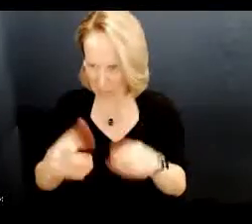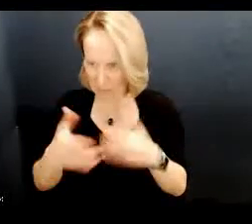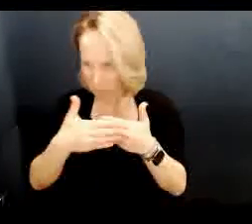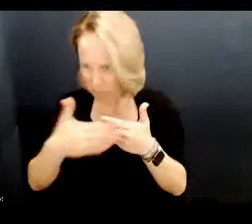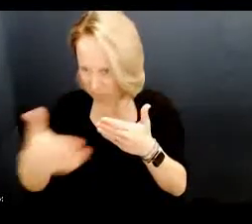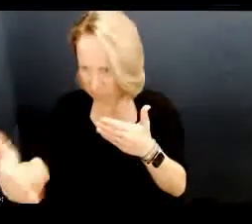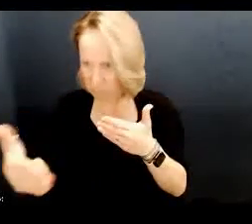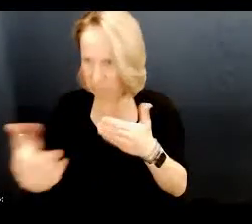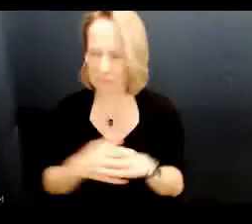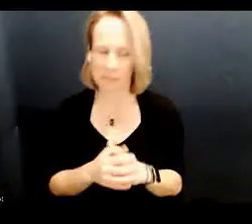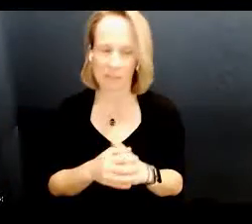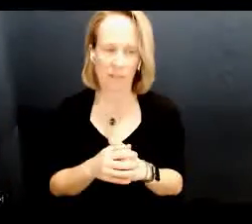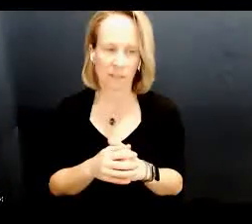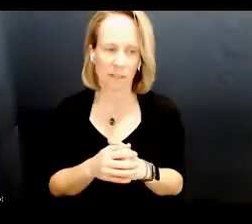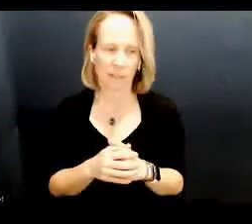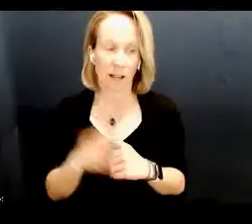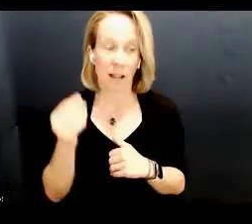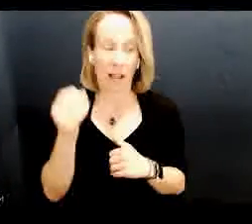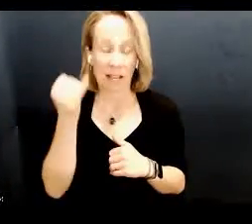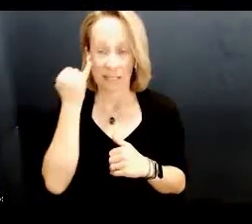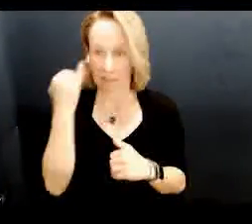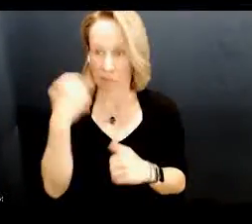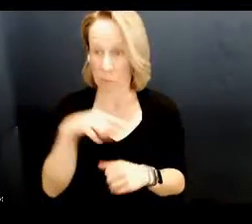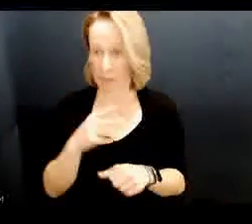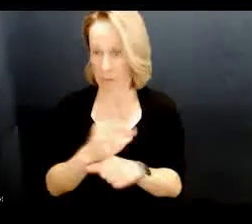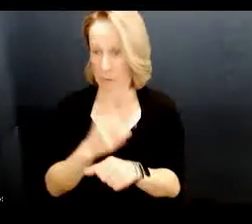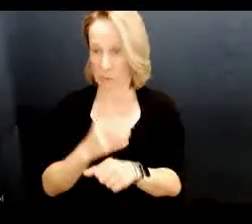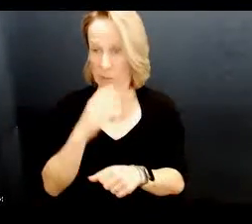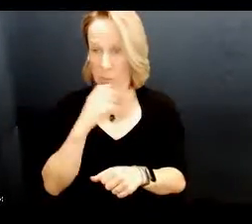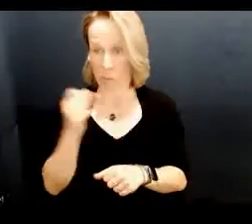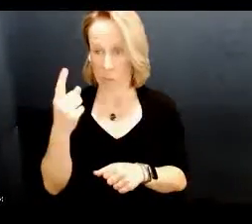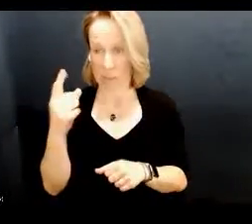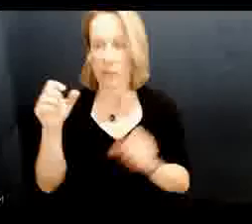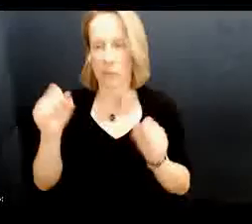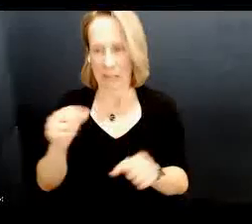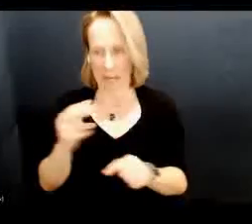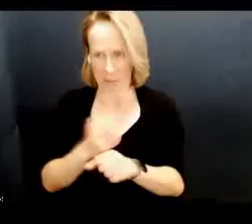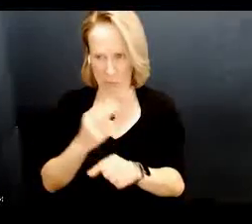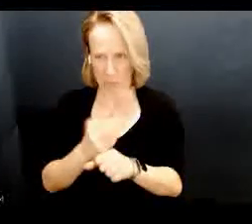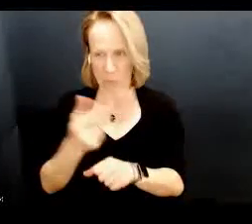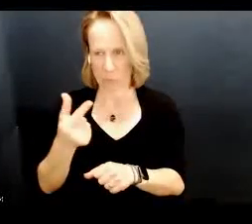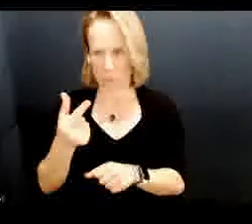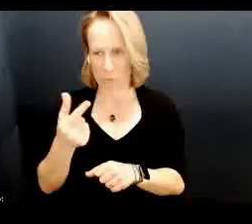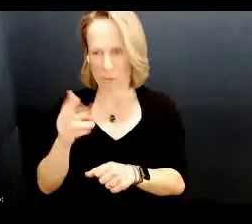then again, if we're updating an existing one, we can use the guidelines as a resource.